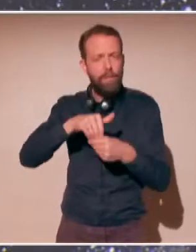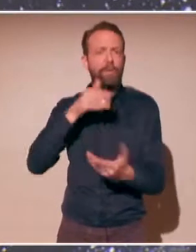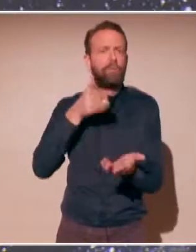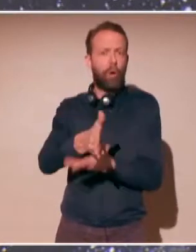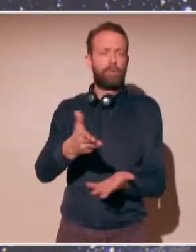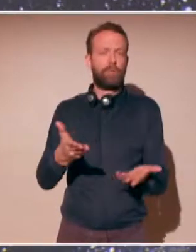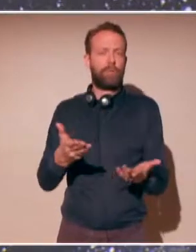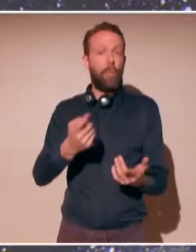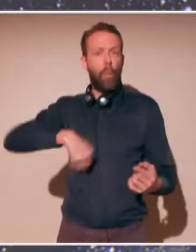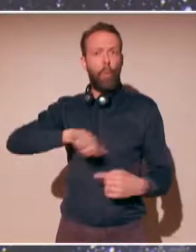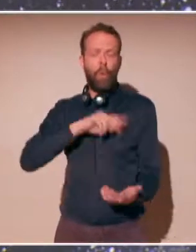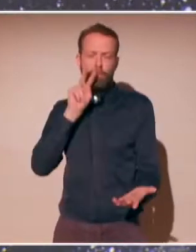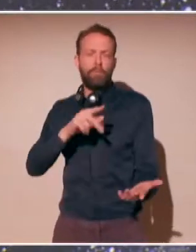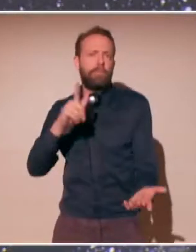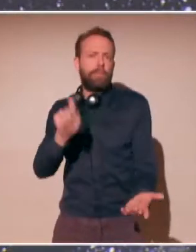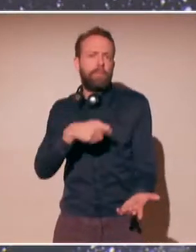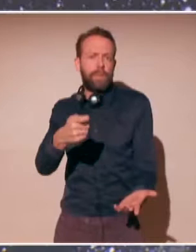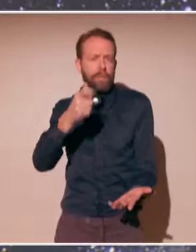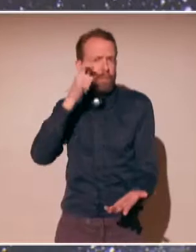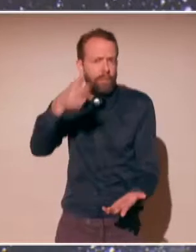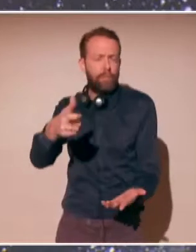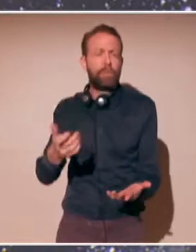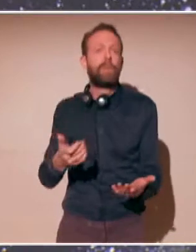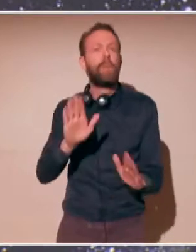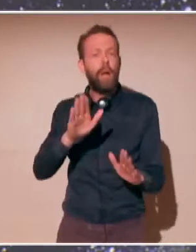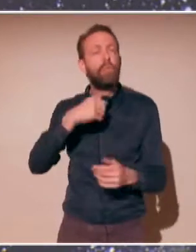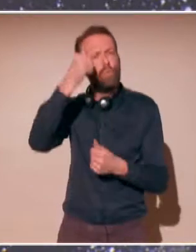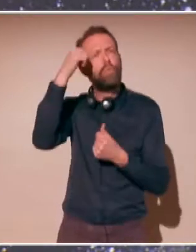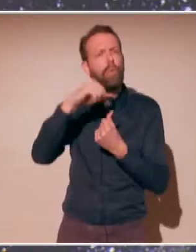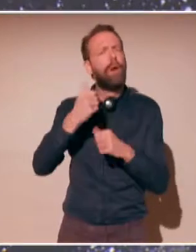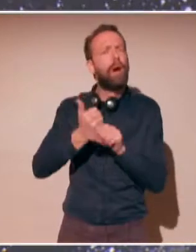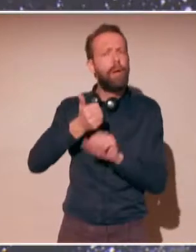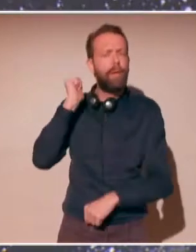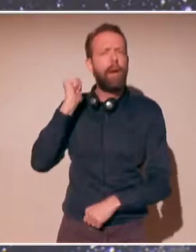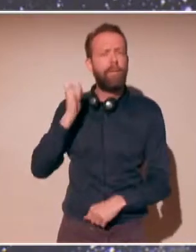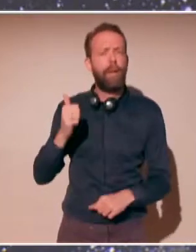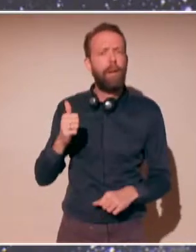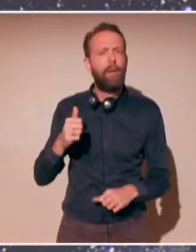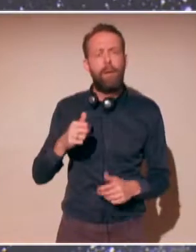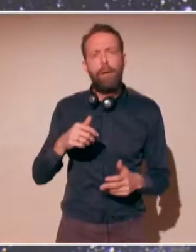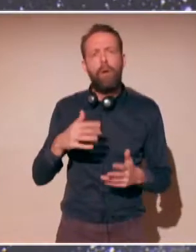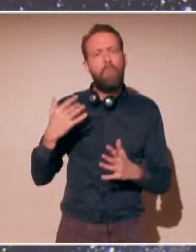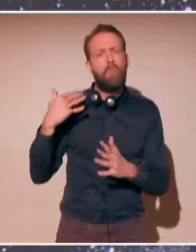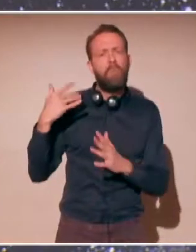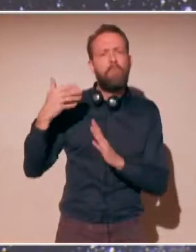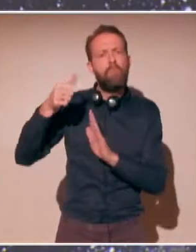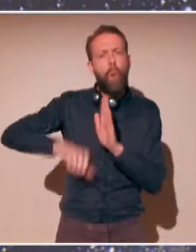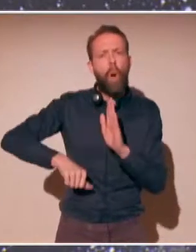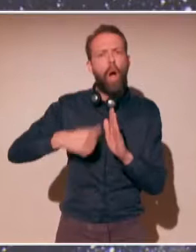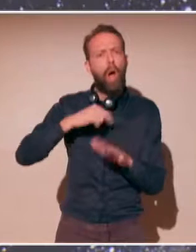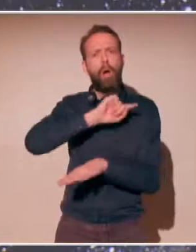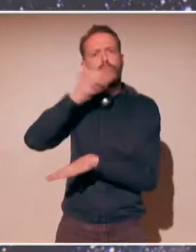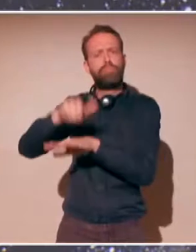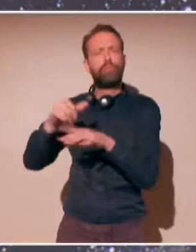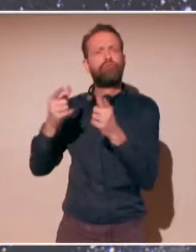of artificial intelligence. And now it seems obvious for us. And I remember very well that last year, a few